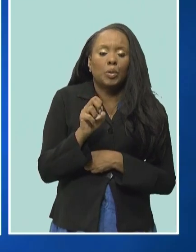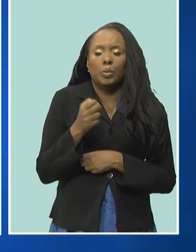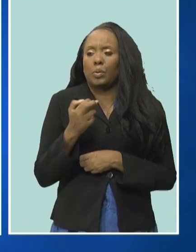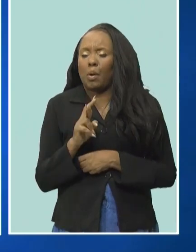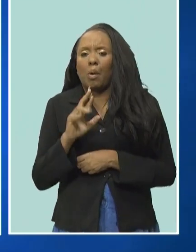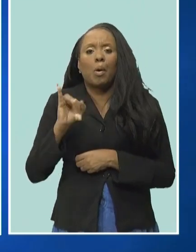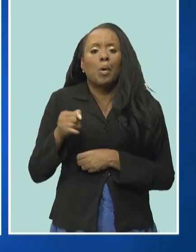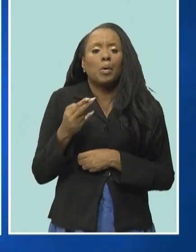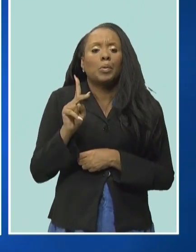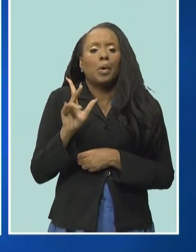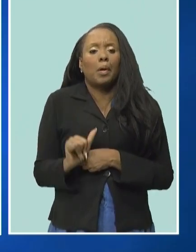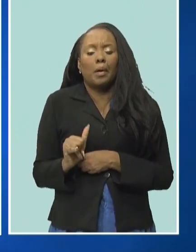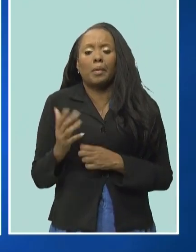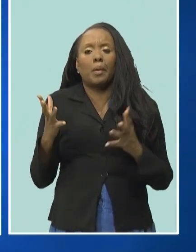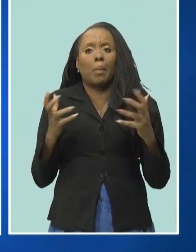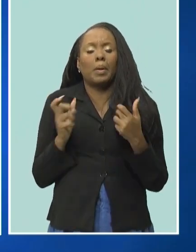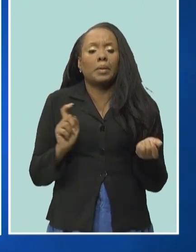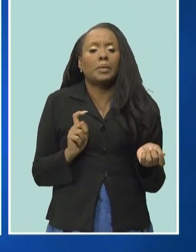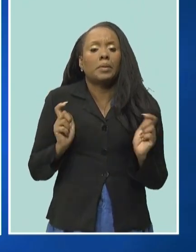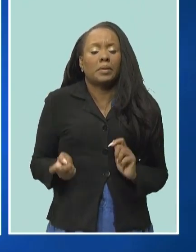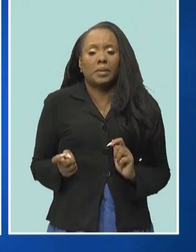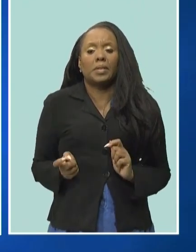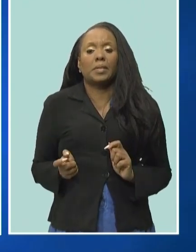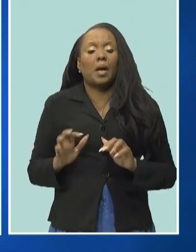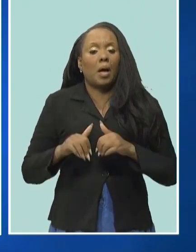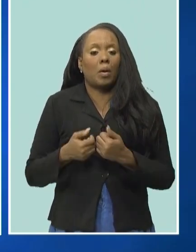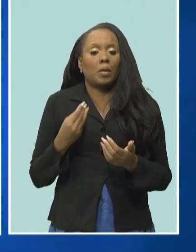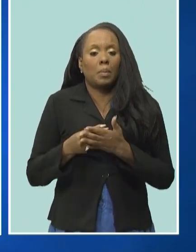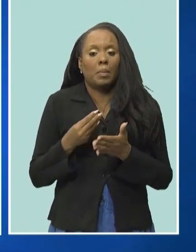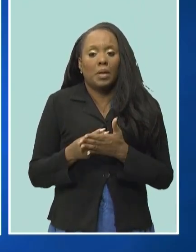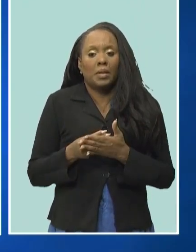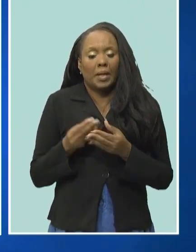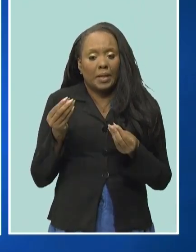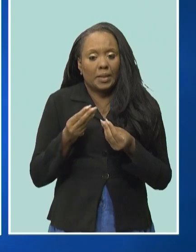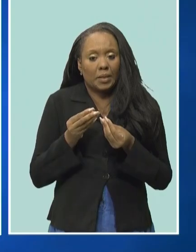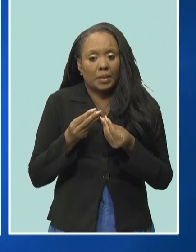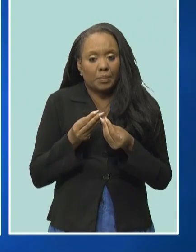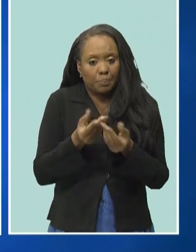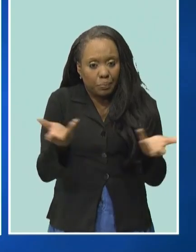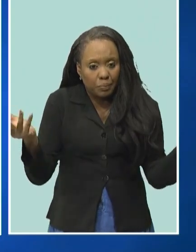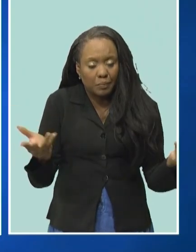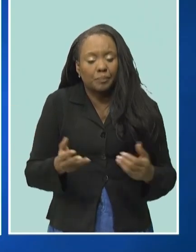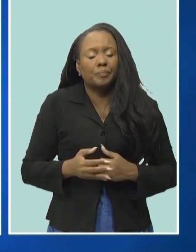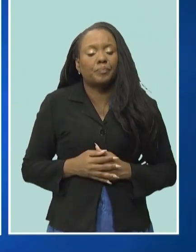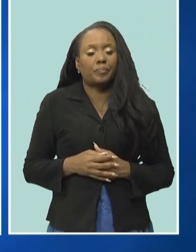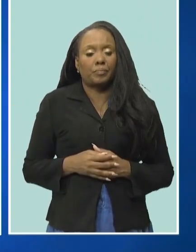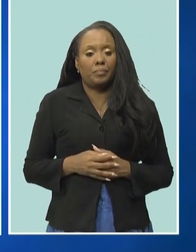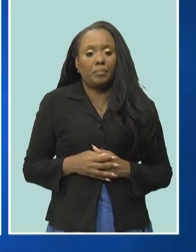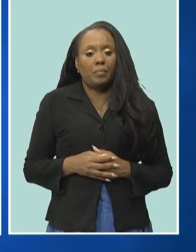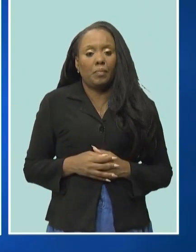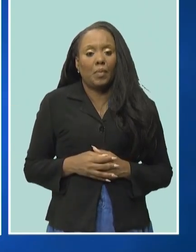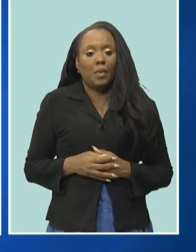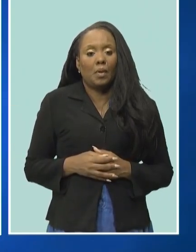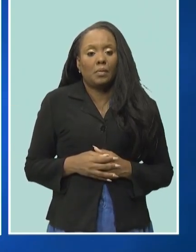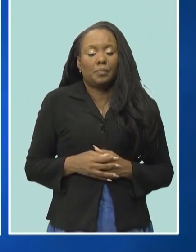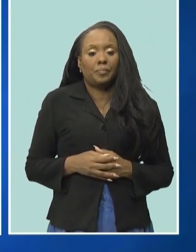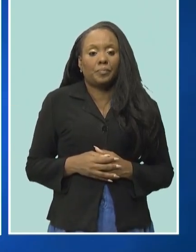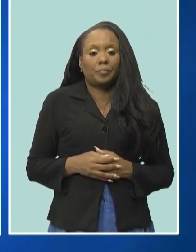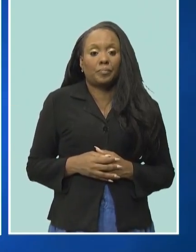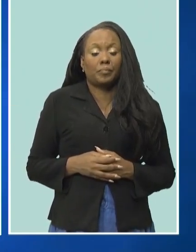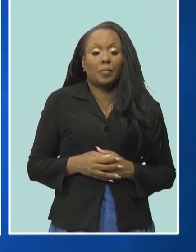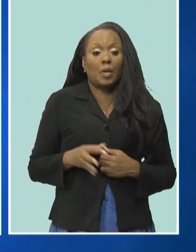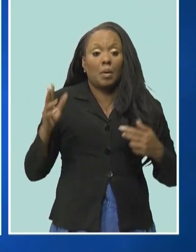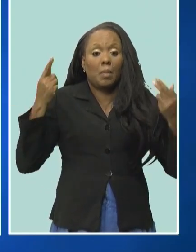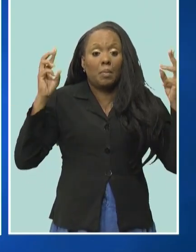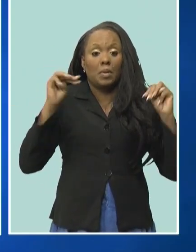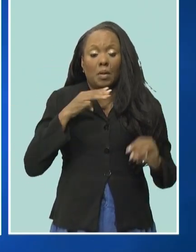which financing goes to the global south. Sharika Griffith, CBC News. While in Washington, Prime Minister